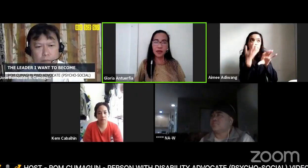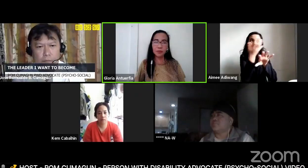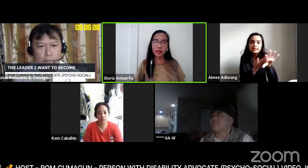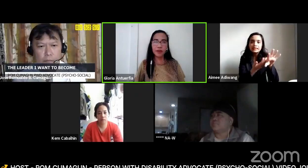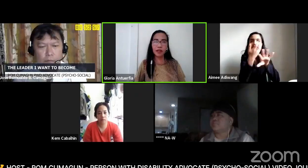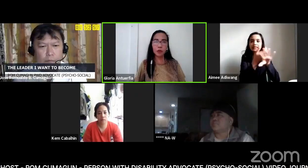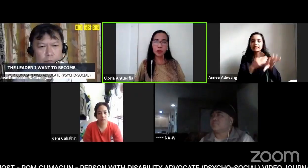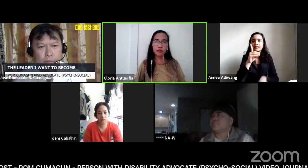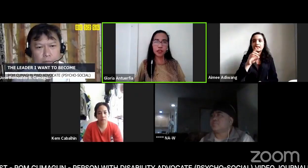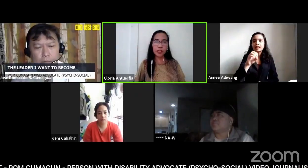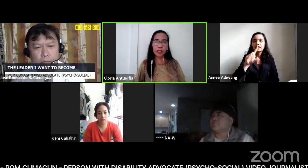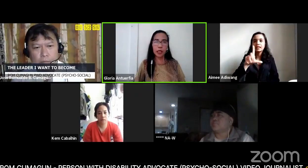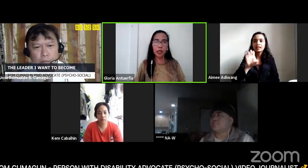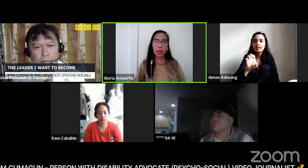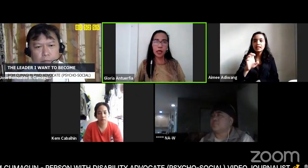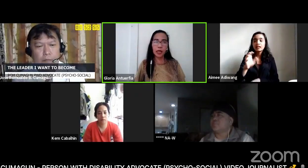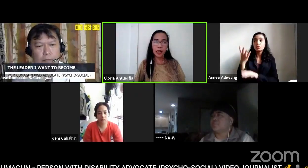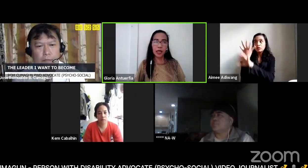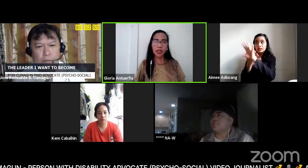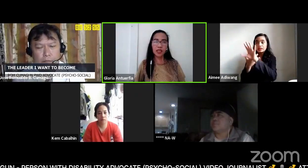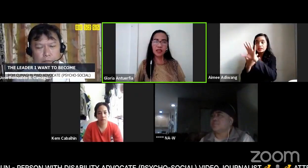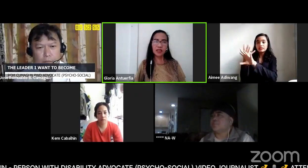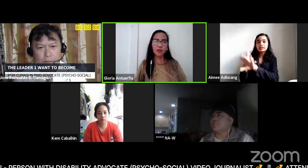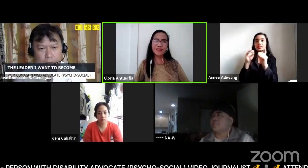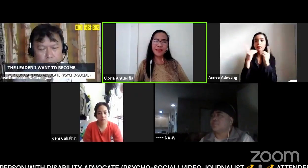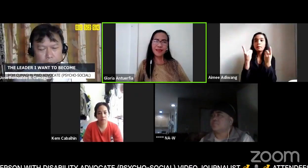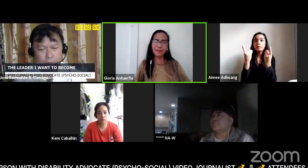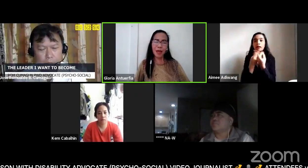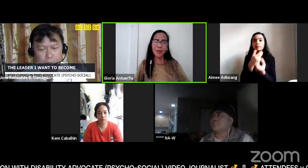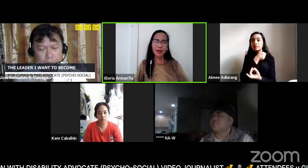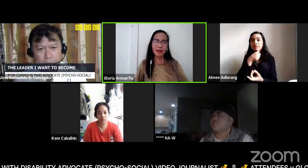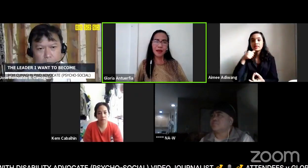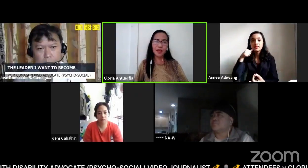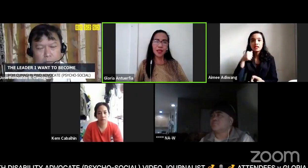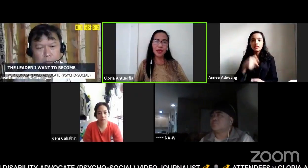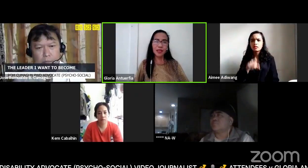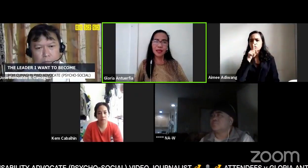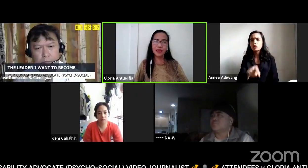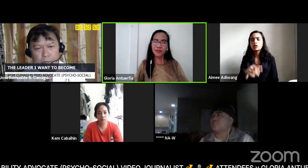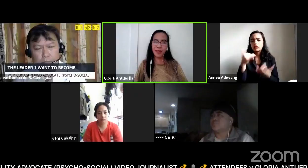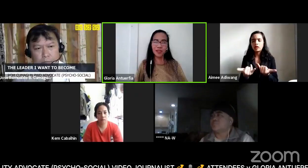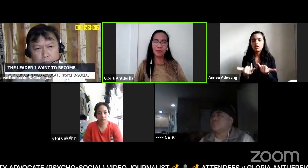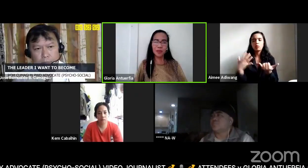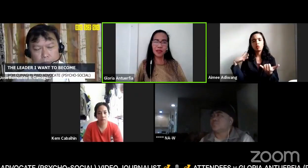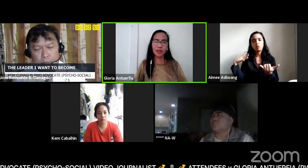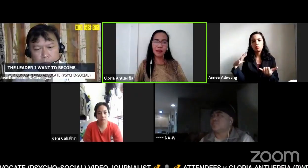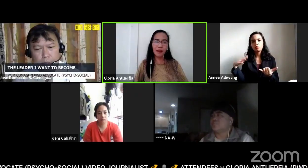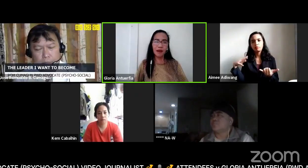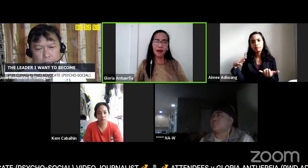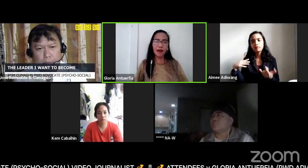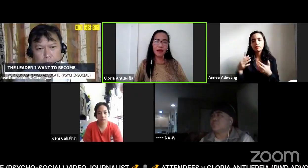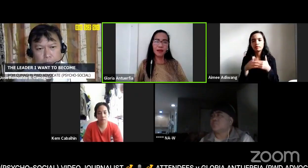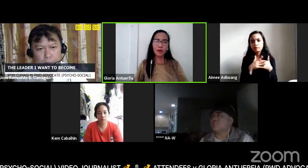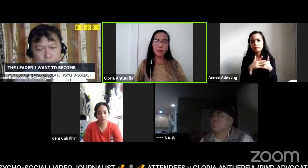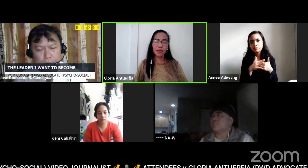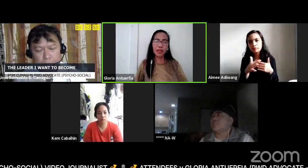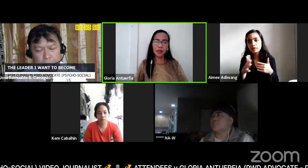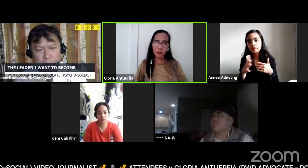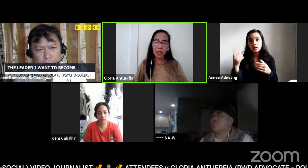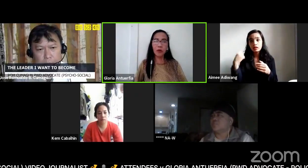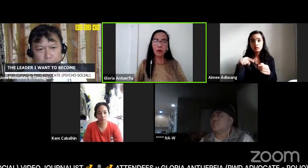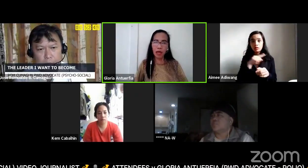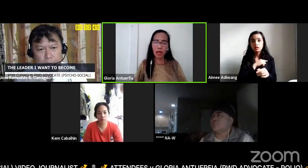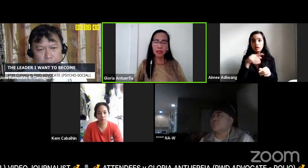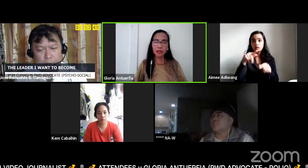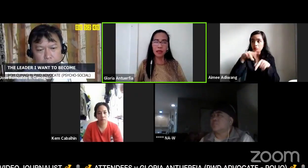namin ang Bureau of Agriculture for that. And it will take time. Actually, even the SWD, they told